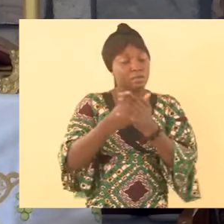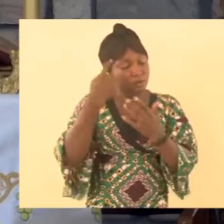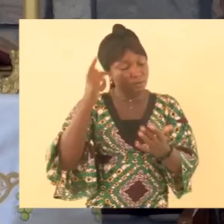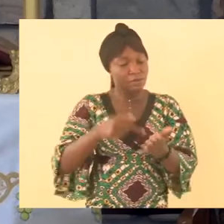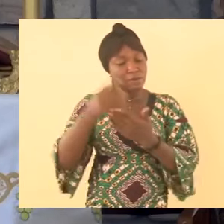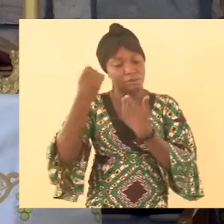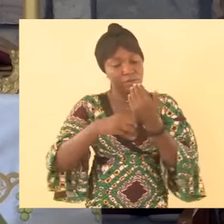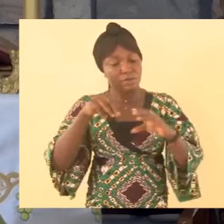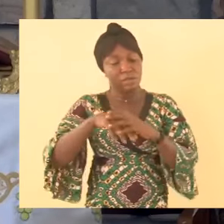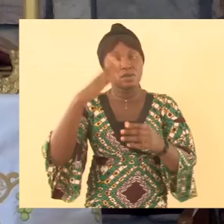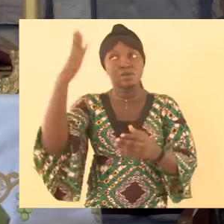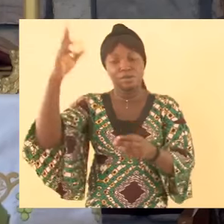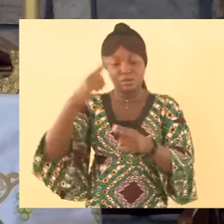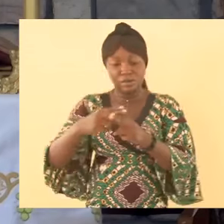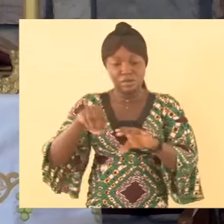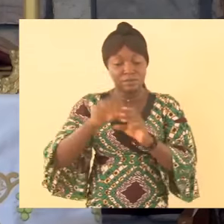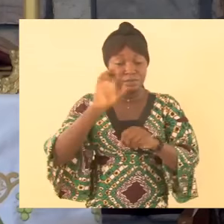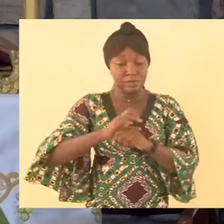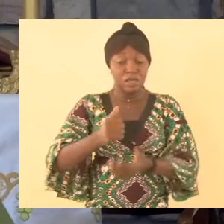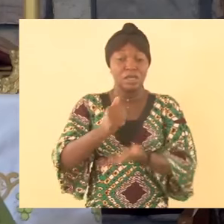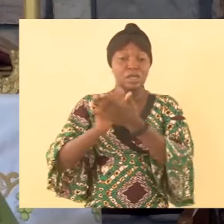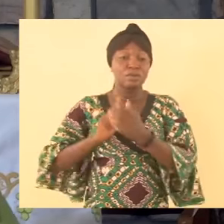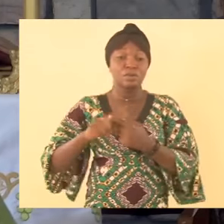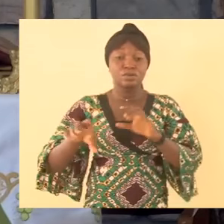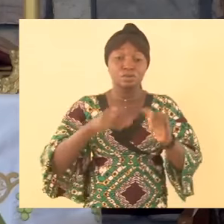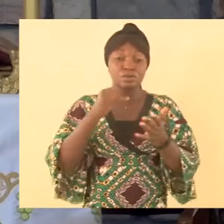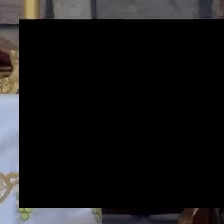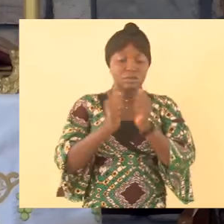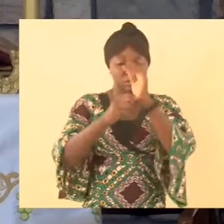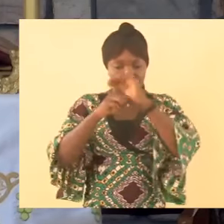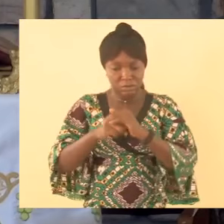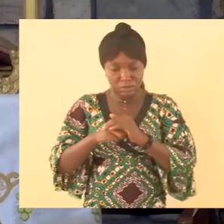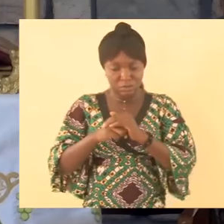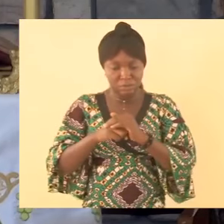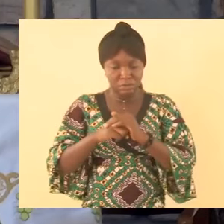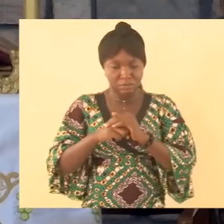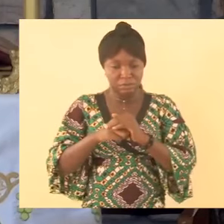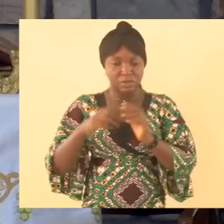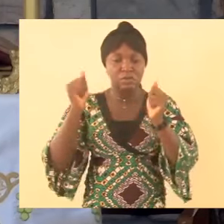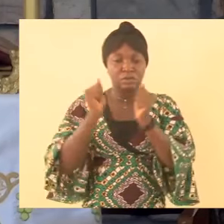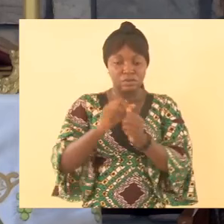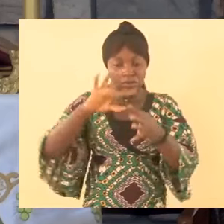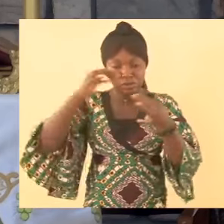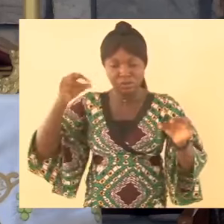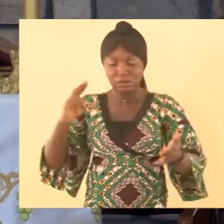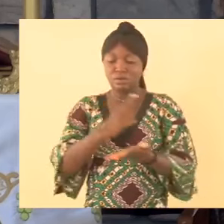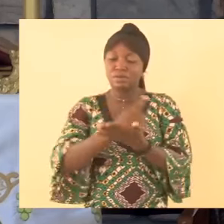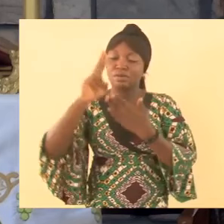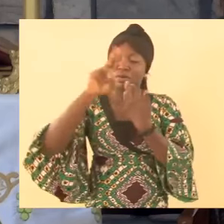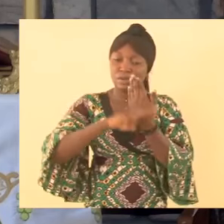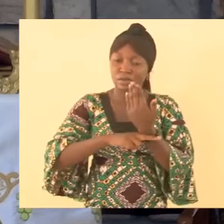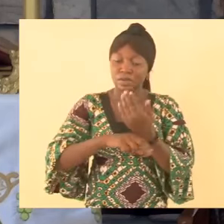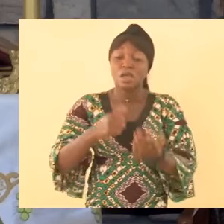for projects in your name in the church. Help us to do it with decorum, with devotion, with the spirit